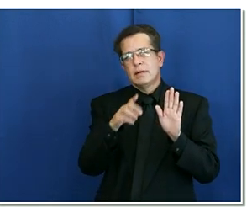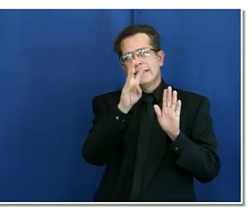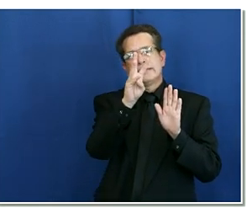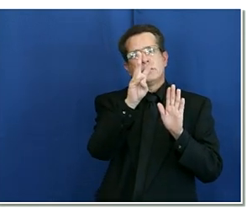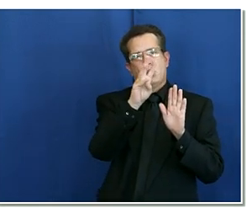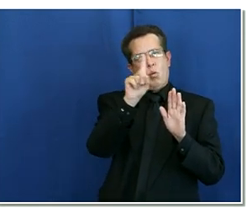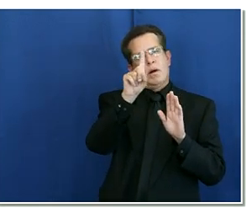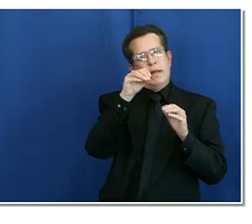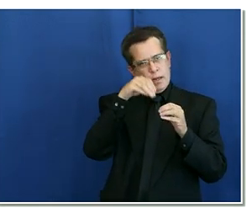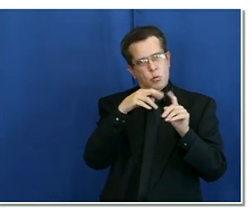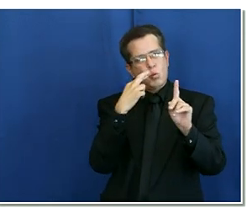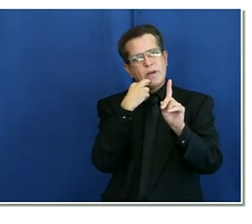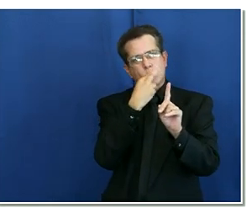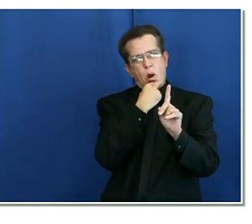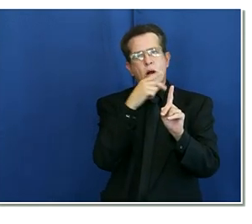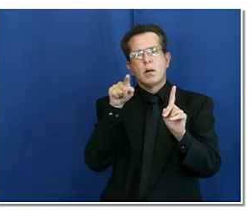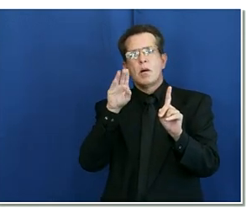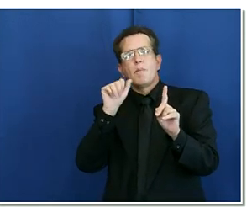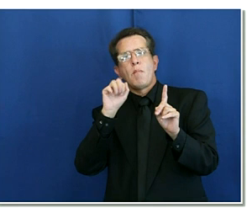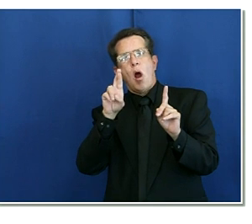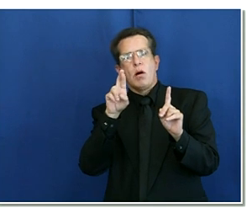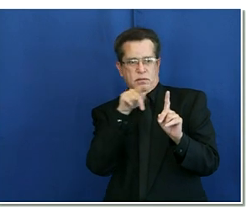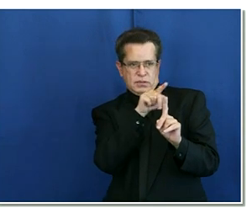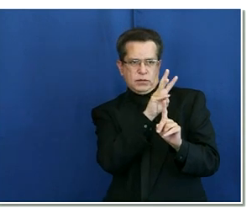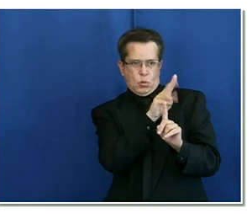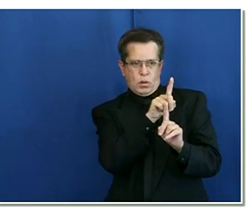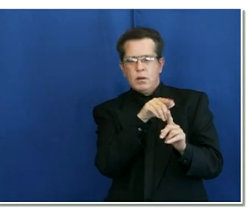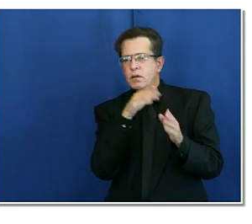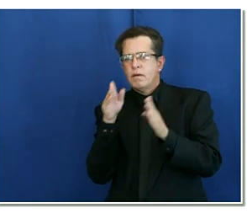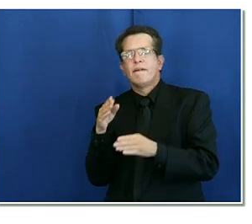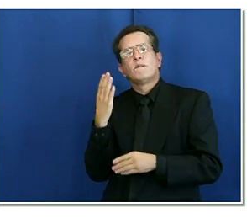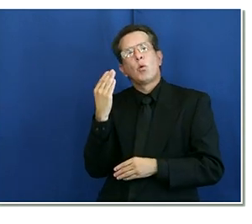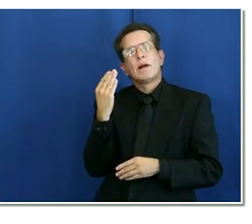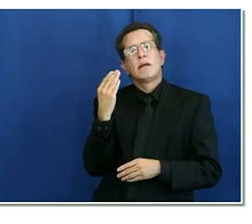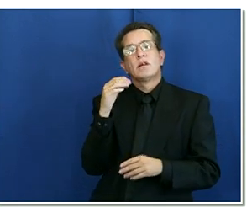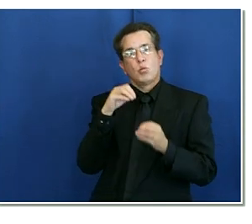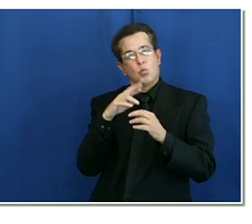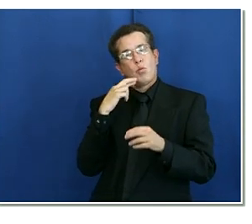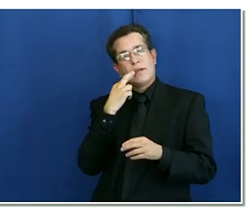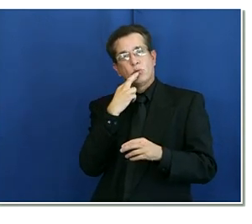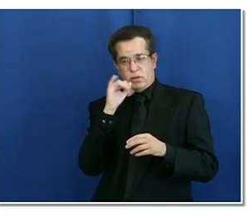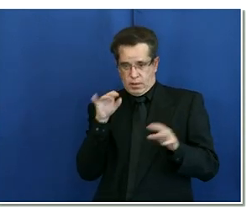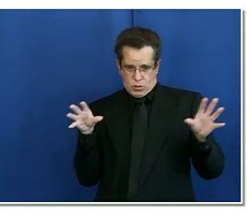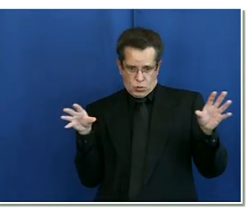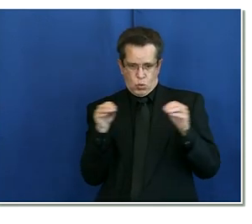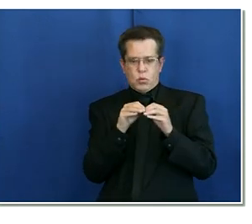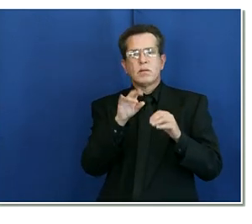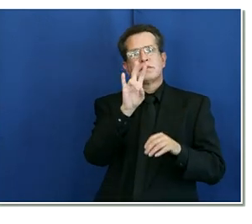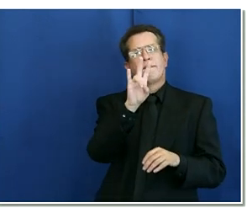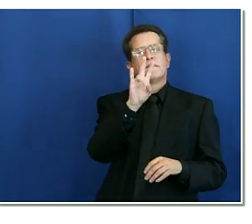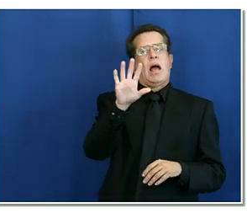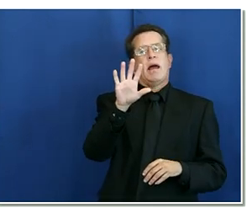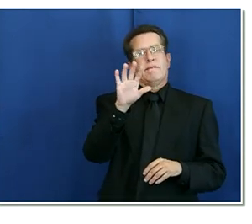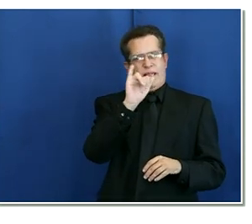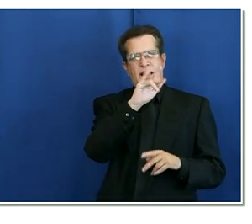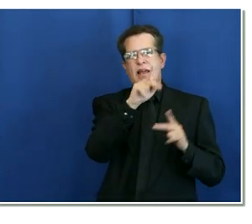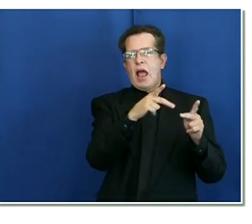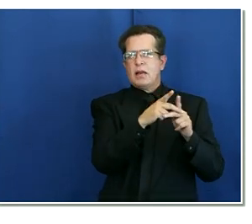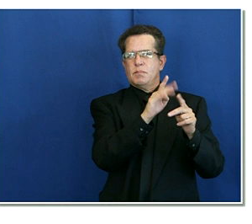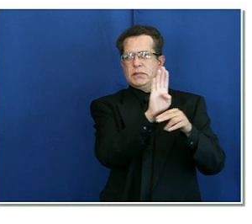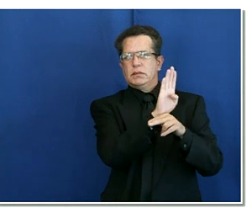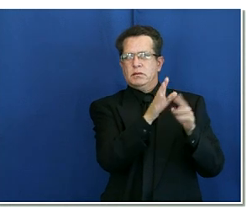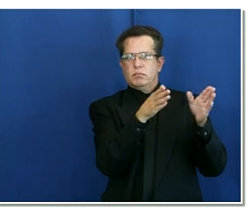61 outbreaks in restaurants/bars and 14 in restaurants, for a total of 75 outbreaks. The